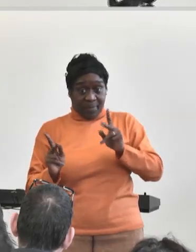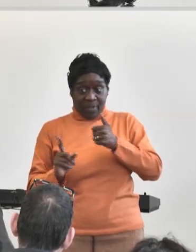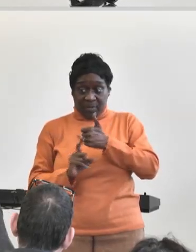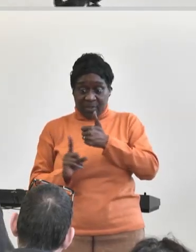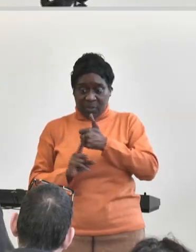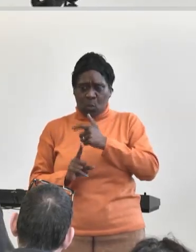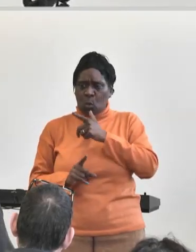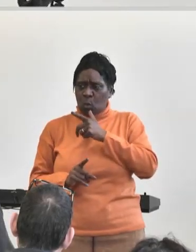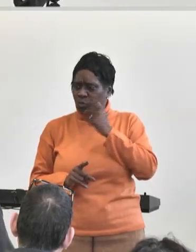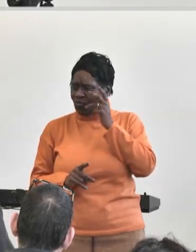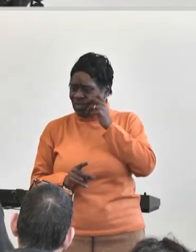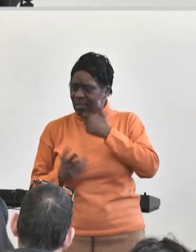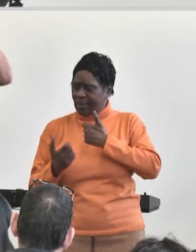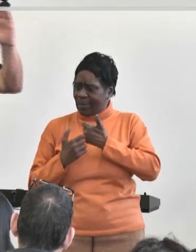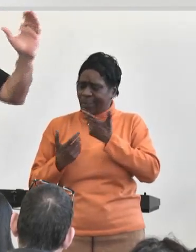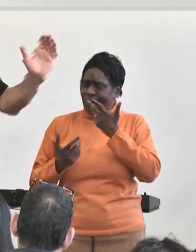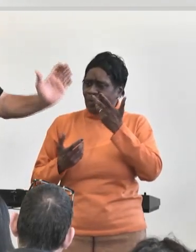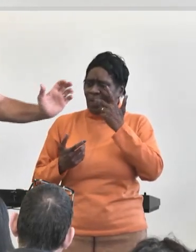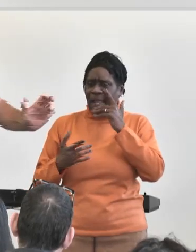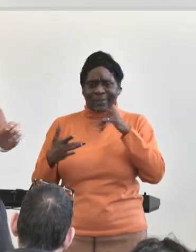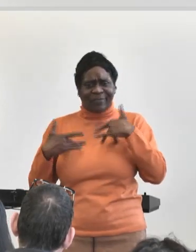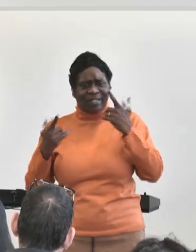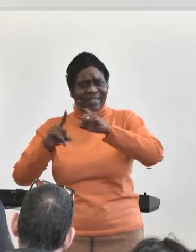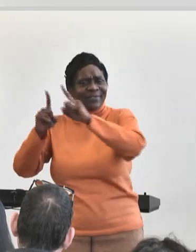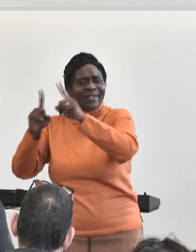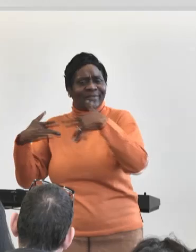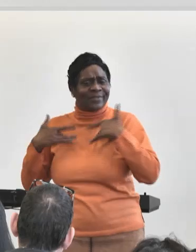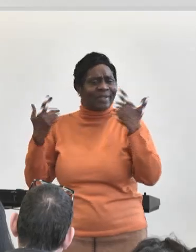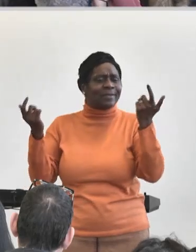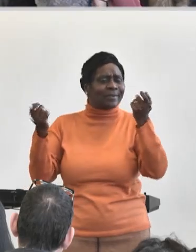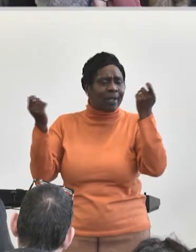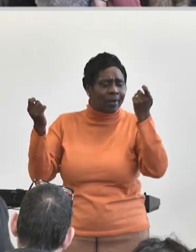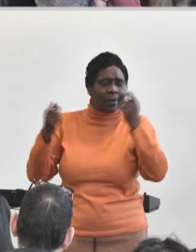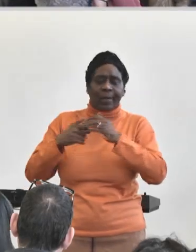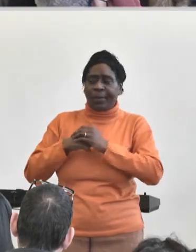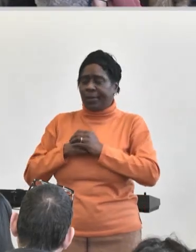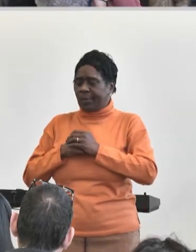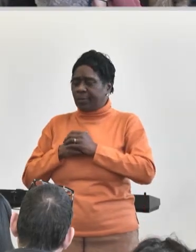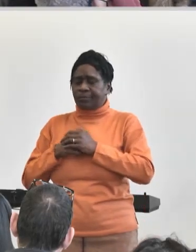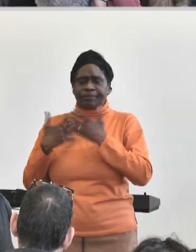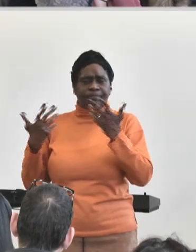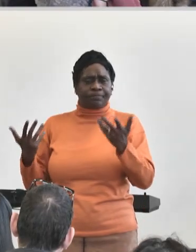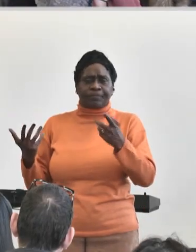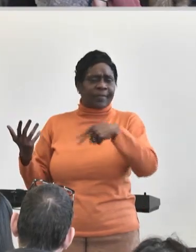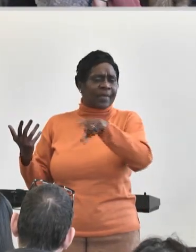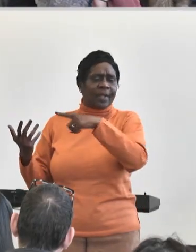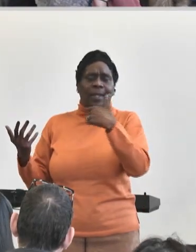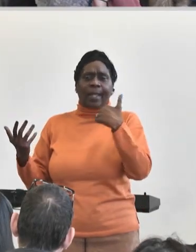who had just gone through incredible events, que habían pasado por eventos increíbles, I mean, they